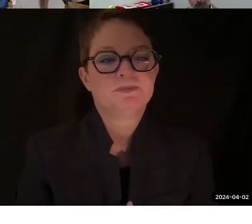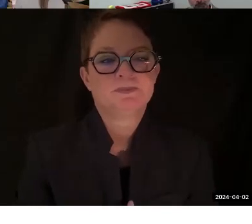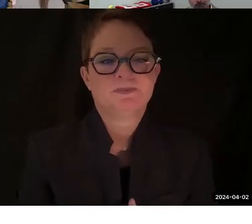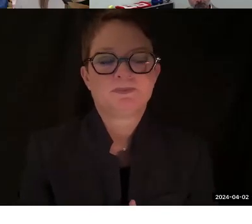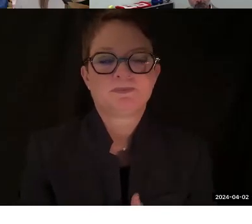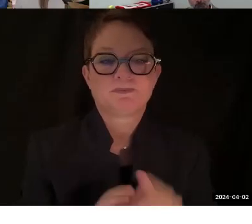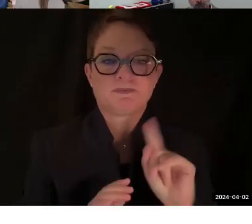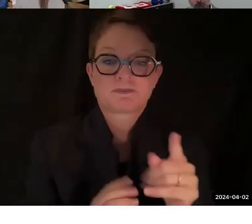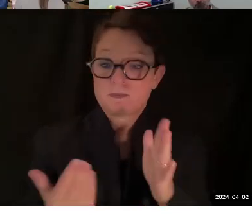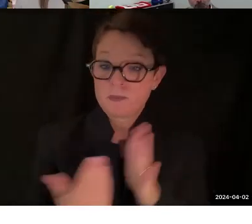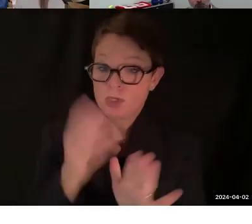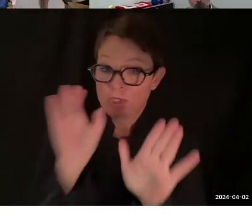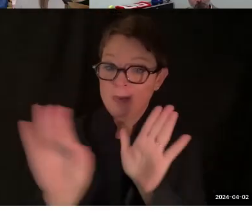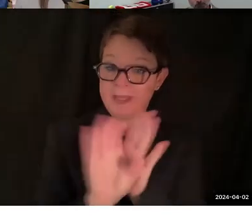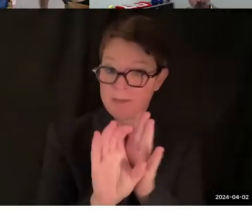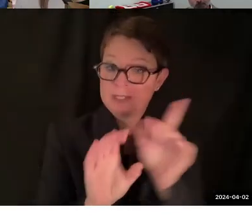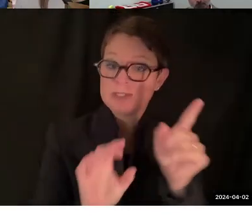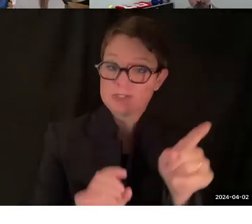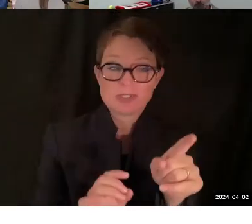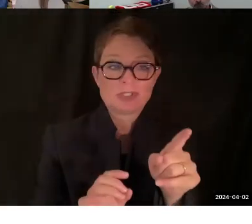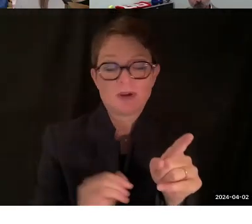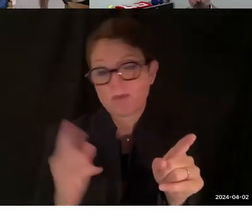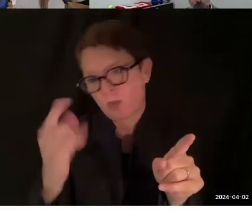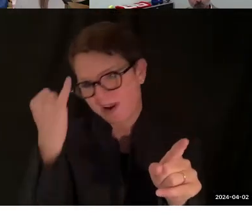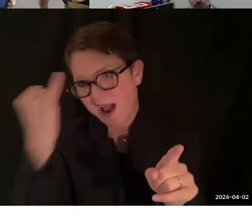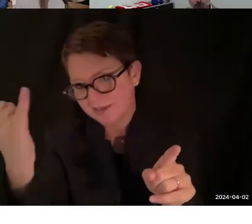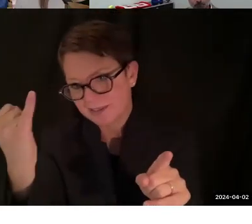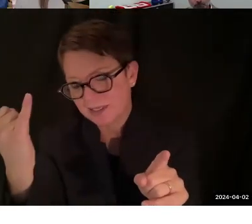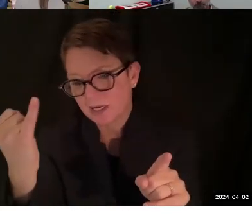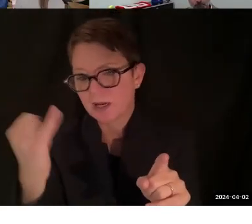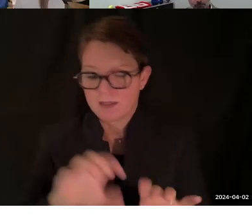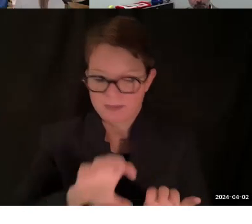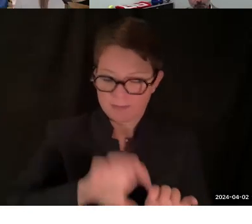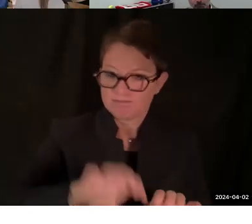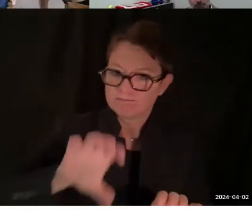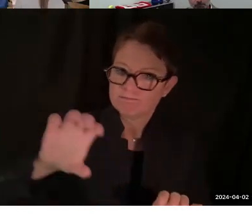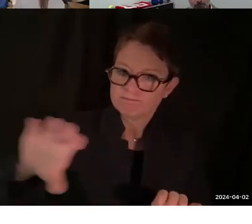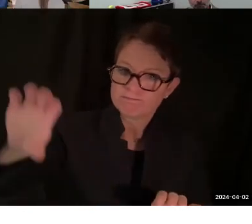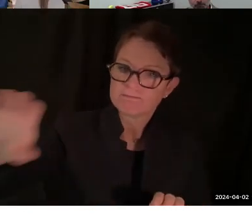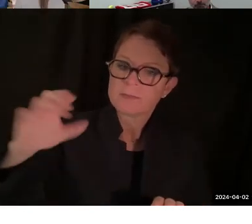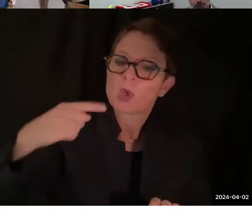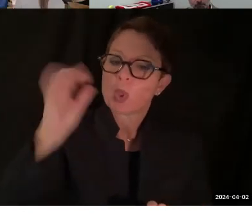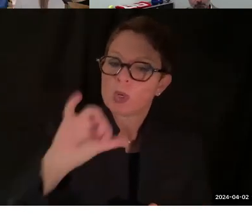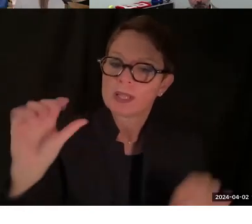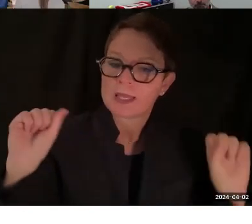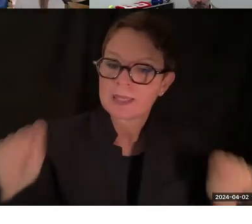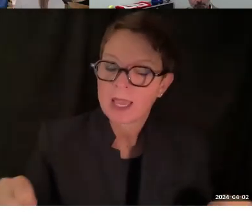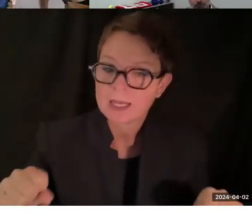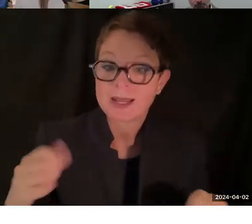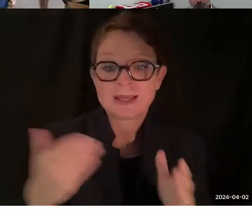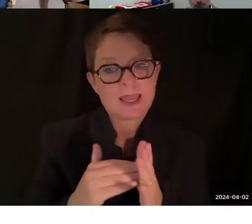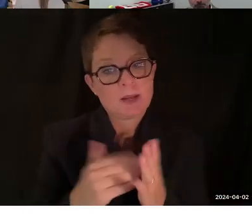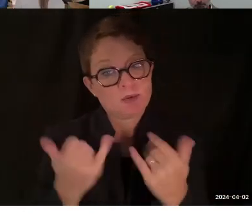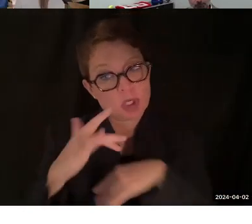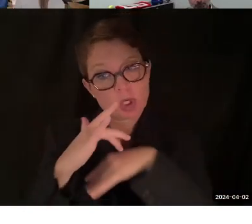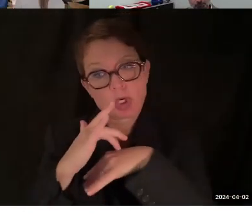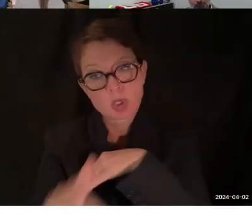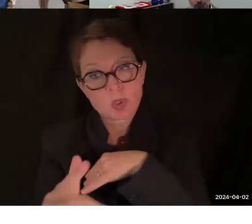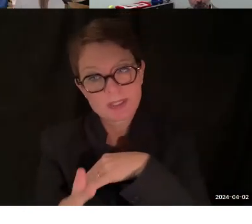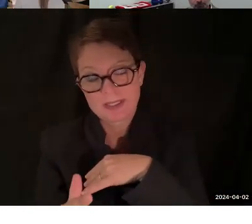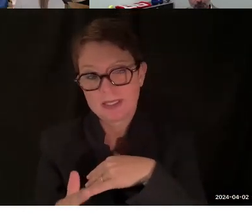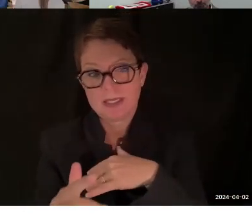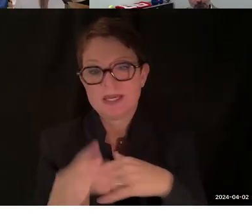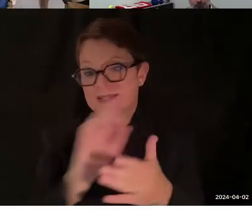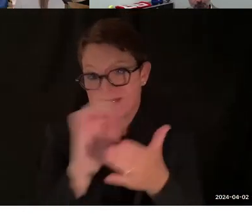So this is a new image of an idea of what that promenade, could be. Again, we're in the very early stages